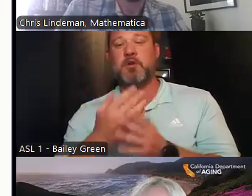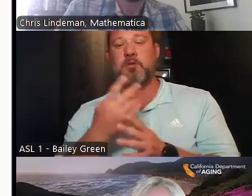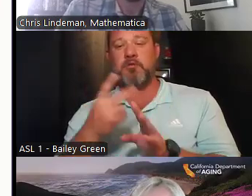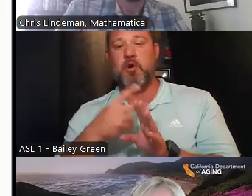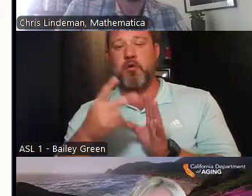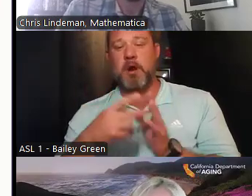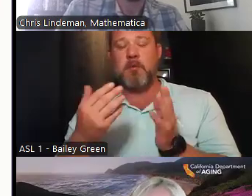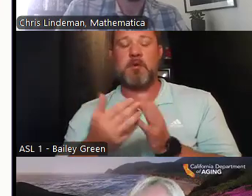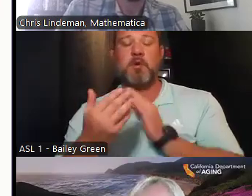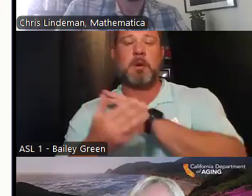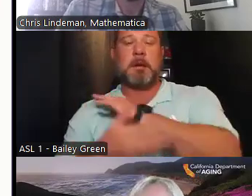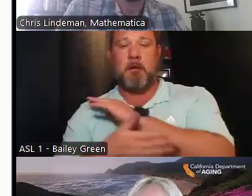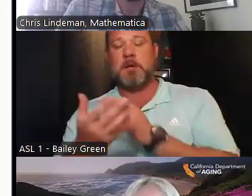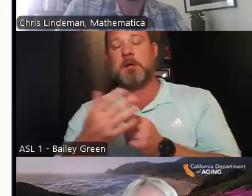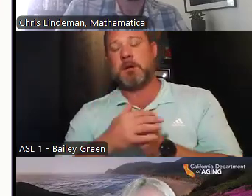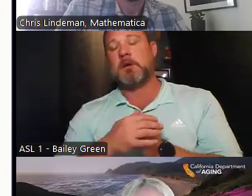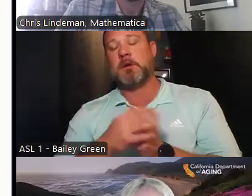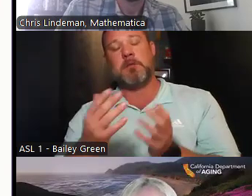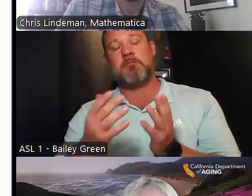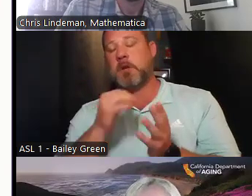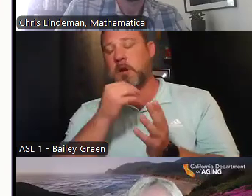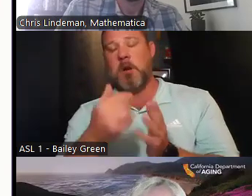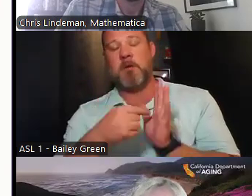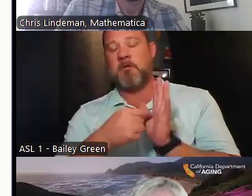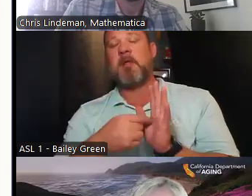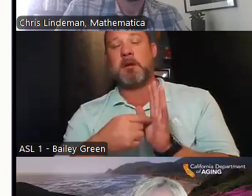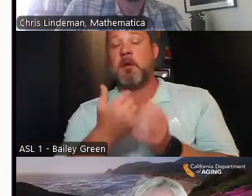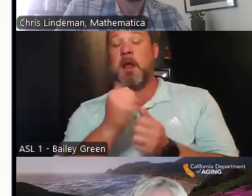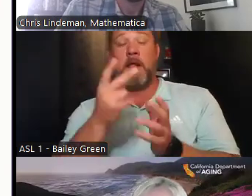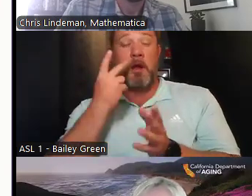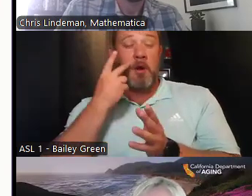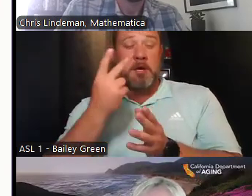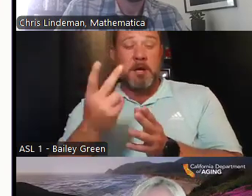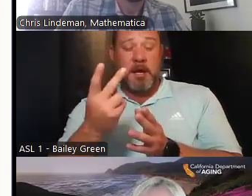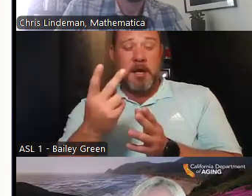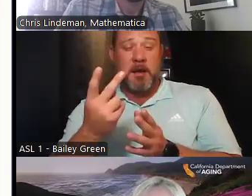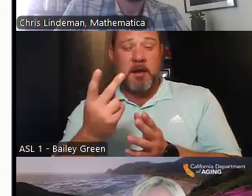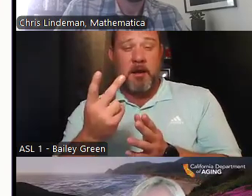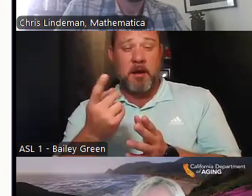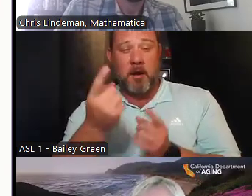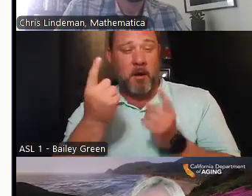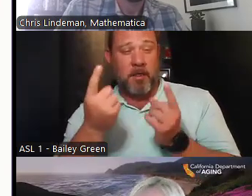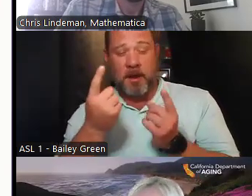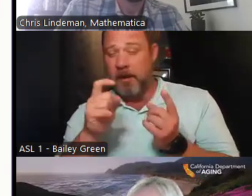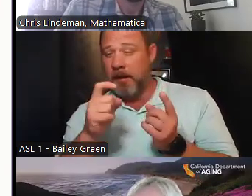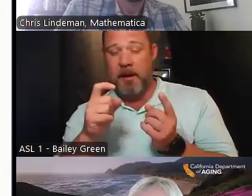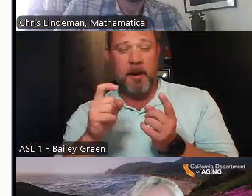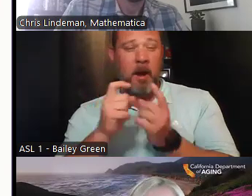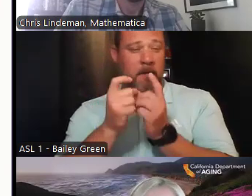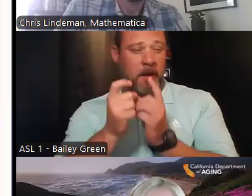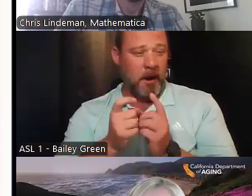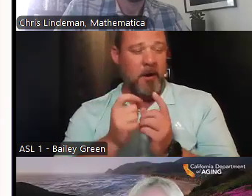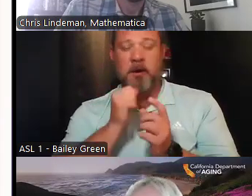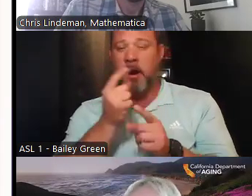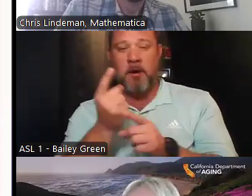that's in a new county maybe, and that might not be reflected here. But anything that you see that you think needs updating or that is